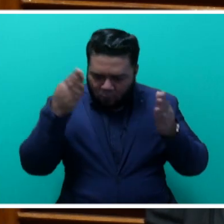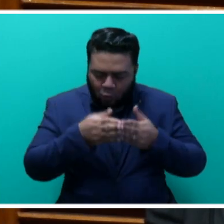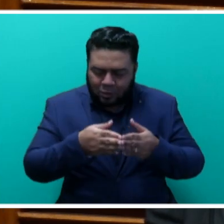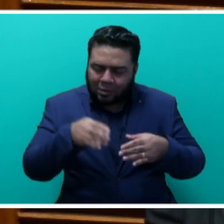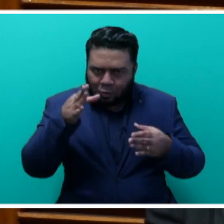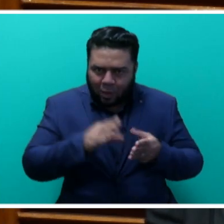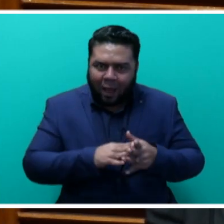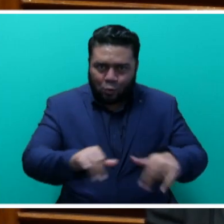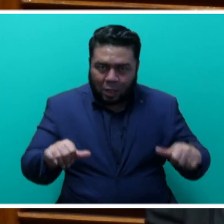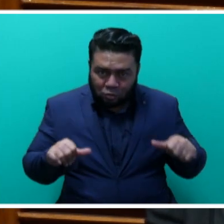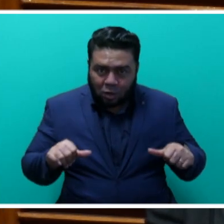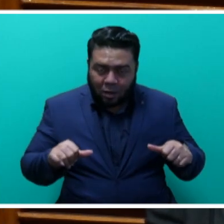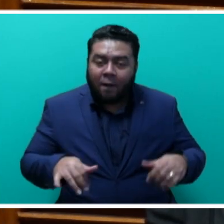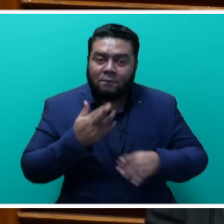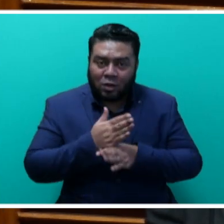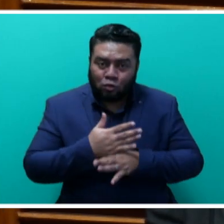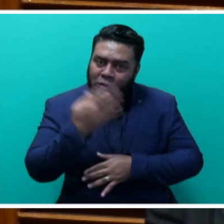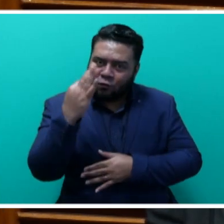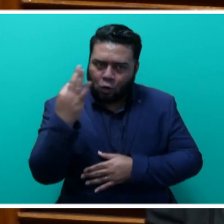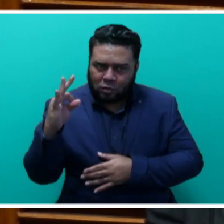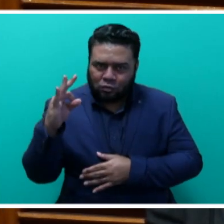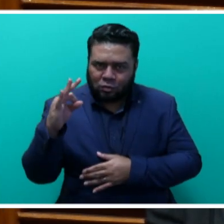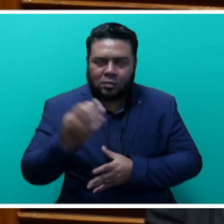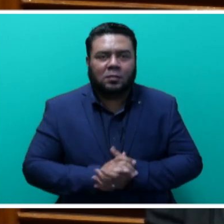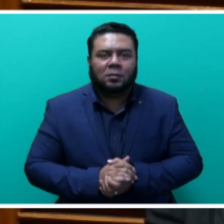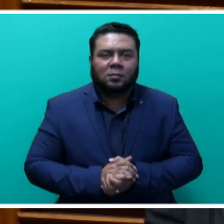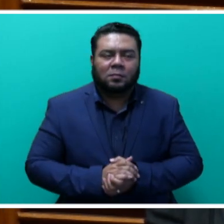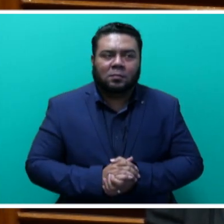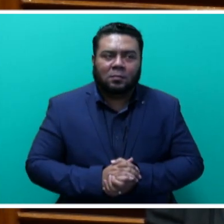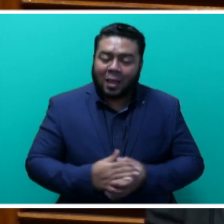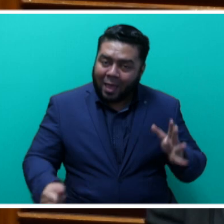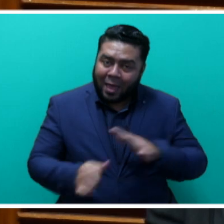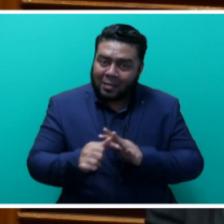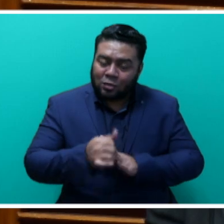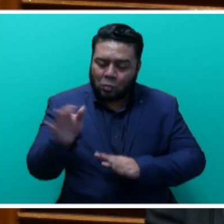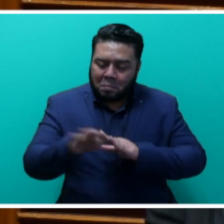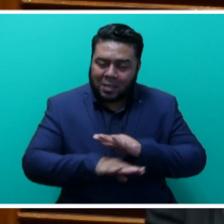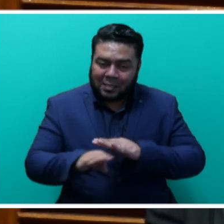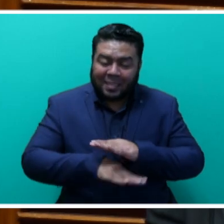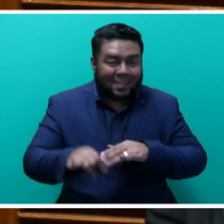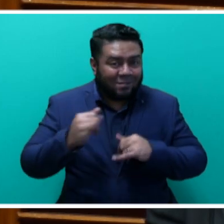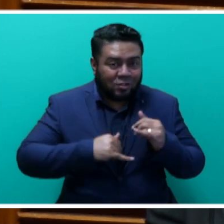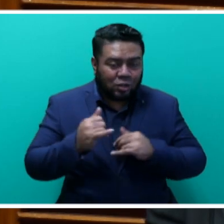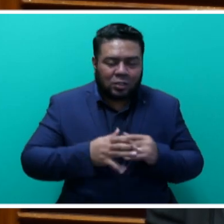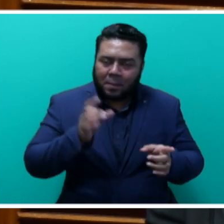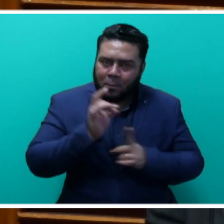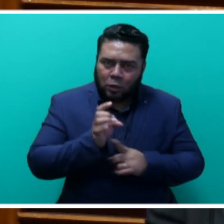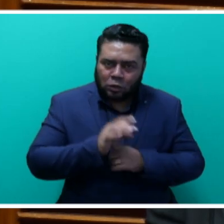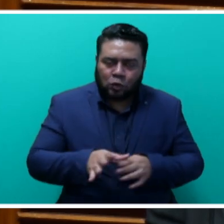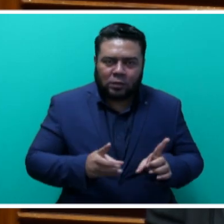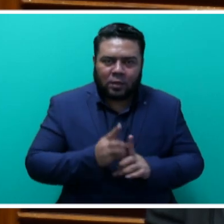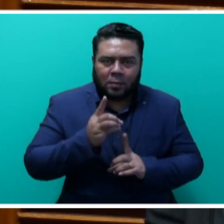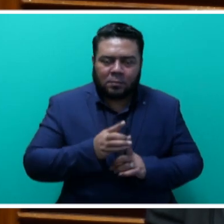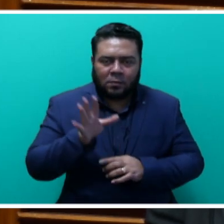the agriculture, fisheries, and forestry sectors. Access to basic infrastructure is key to develop these sectors